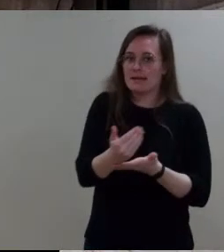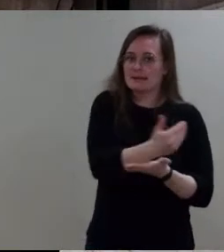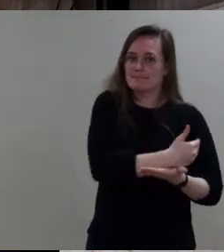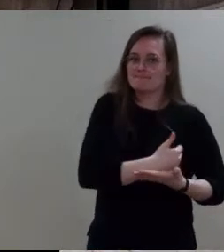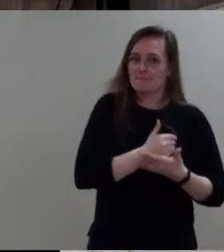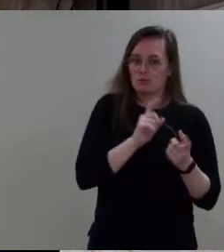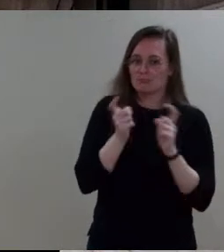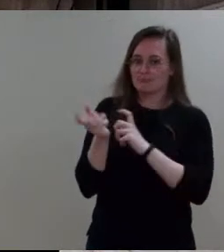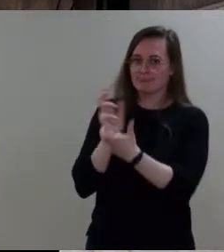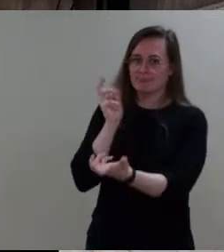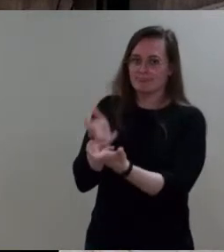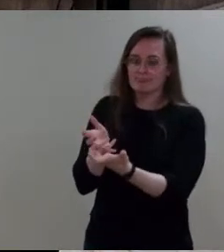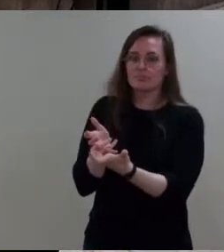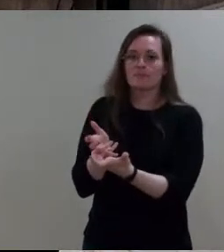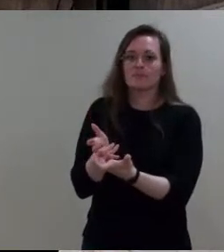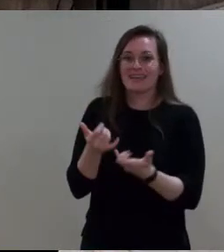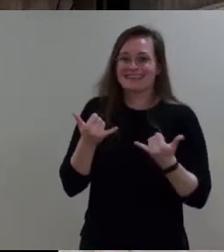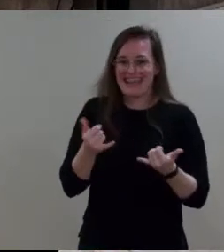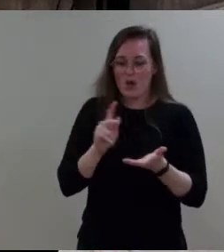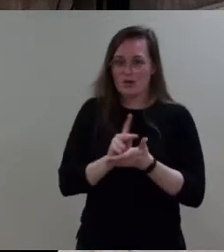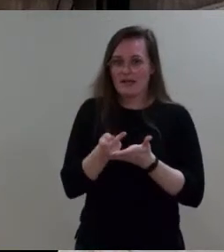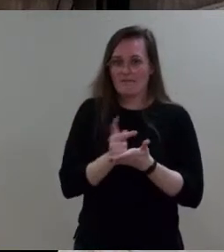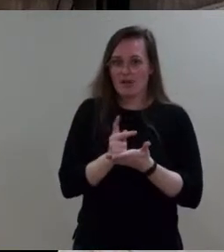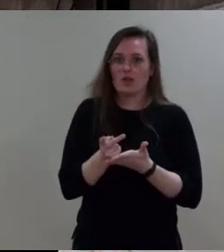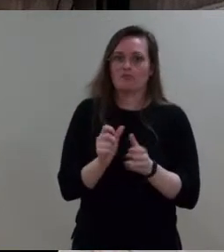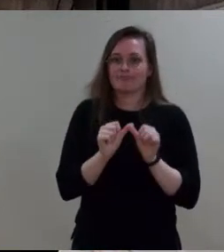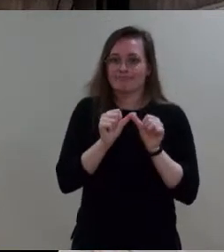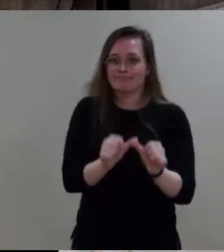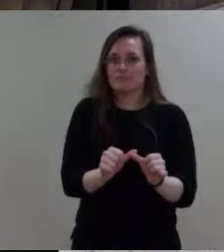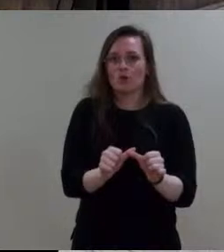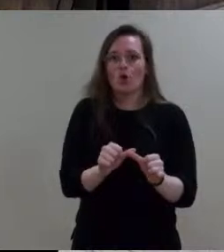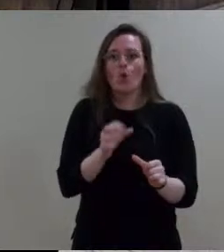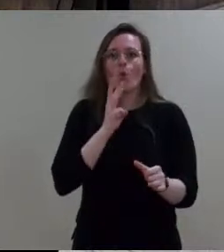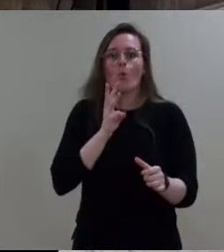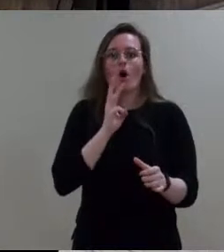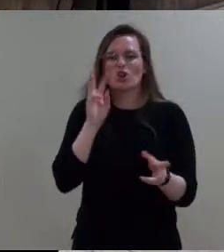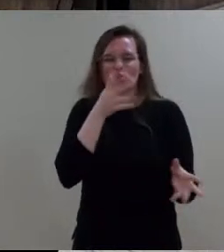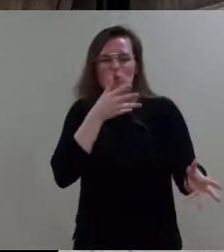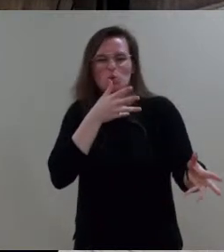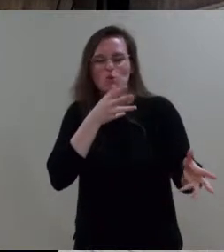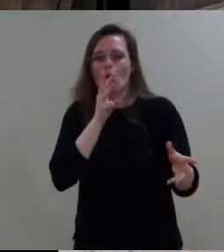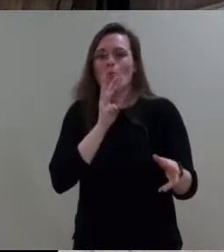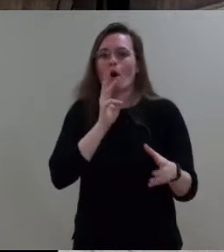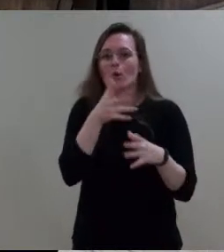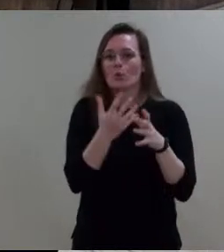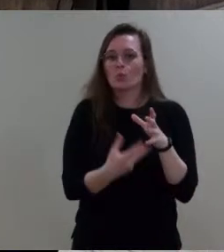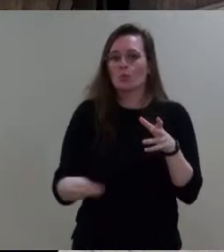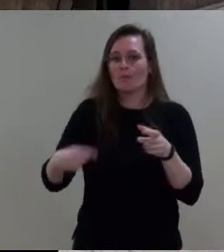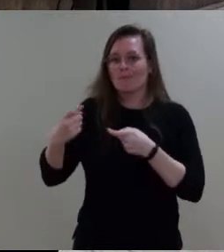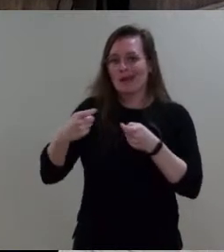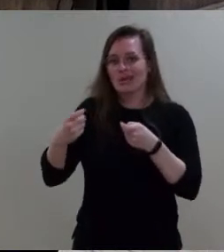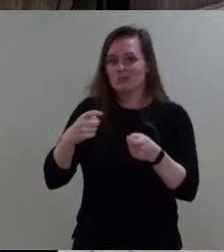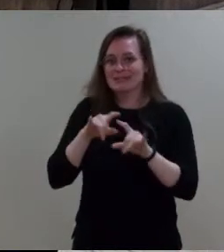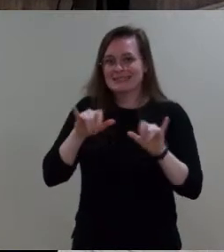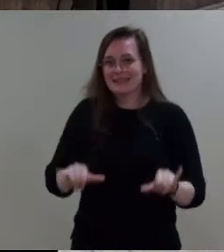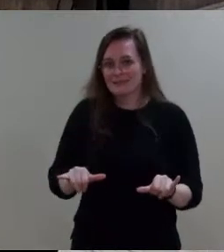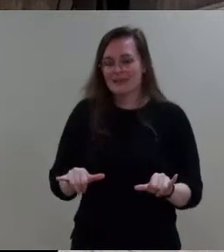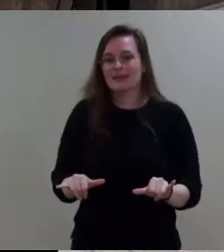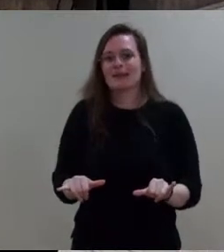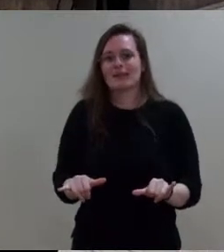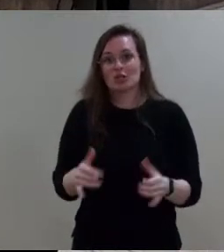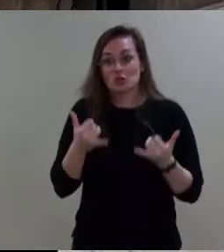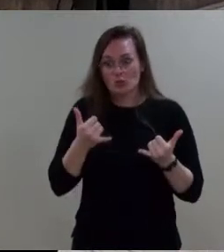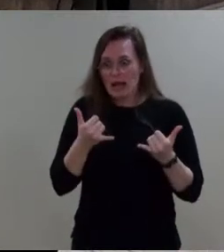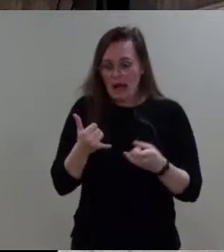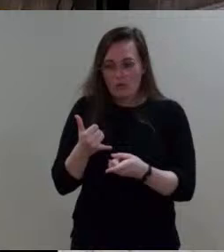is undergoing a stormwater management master plan, and we don't know what sort of funds this report will recommend to be injected into